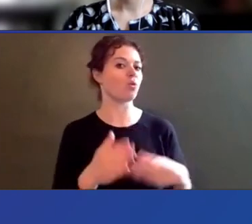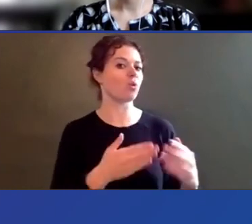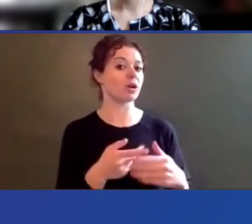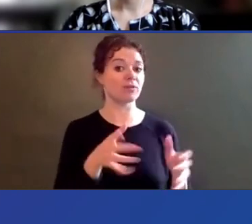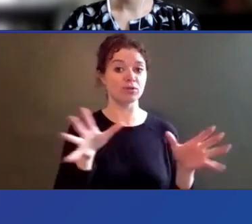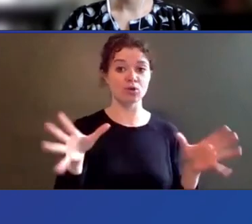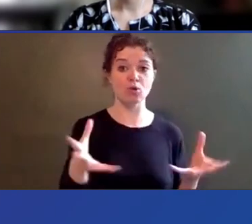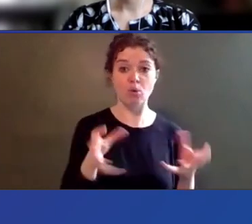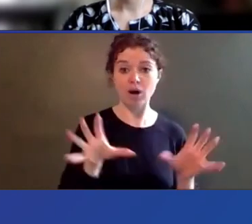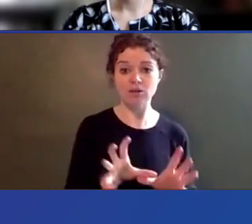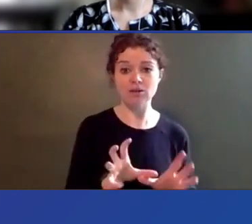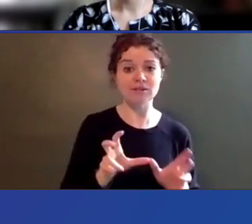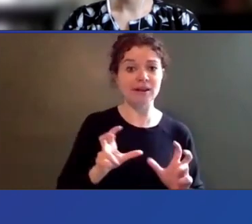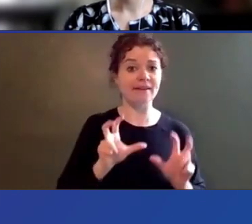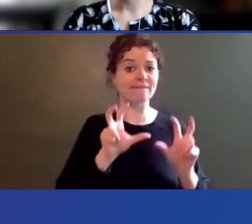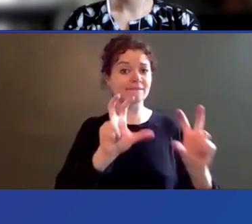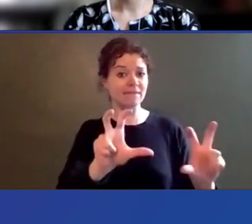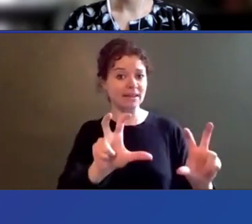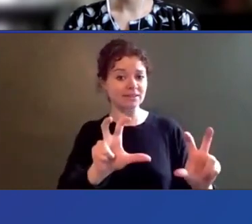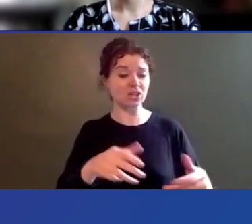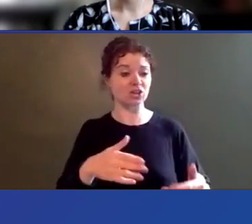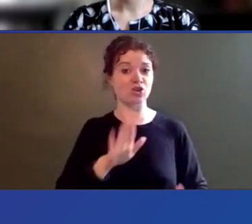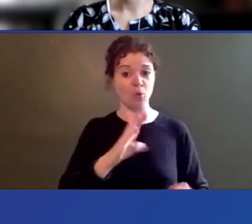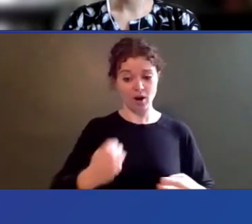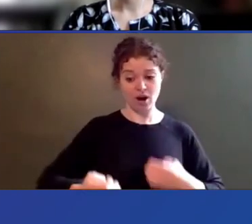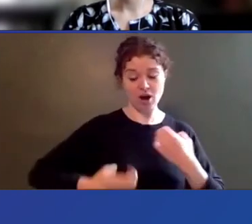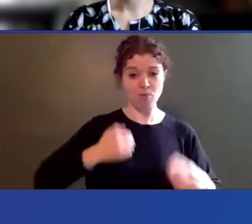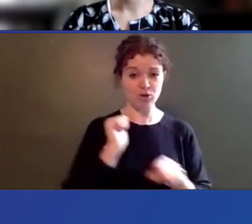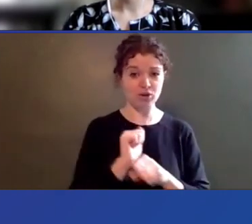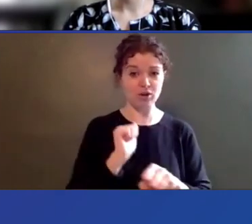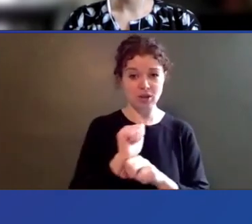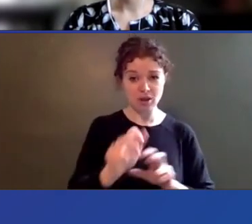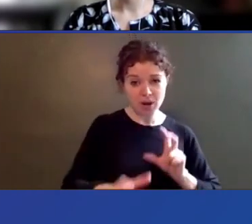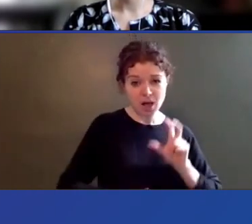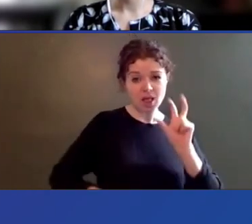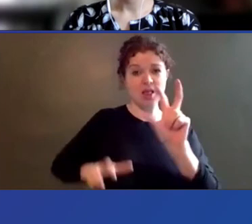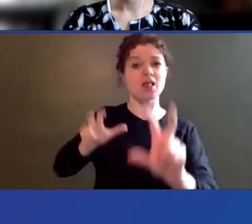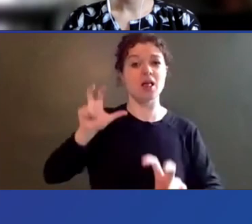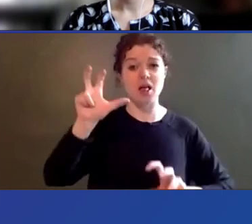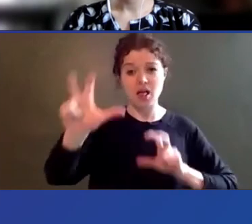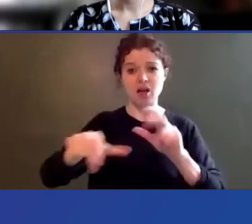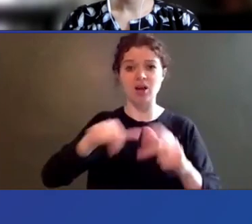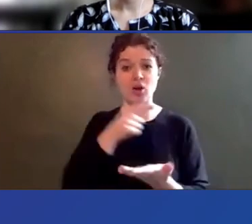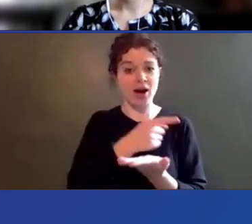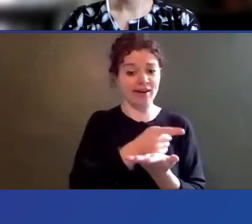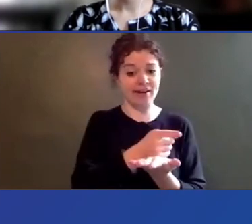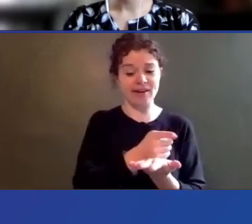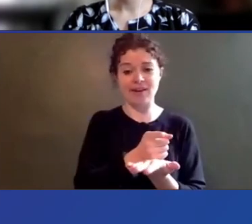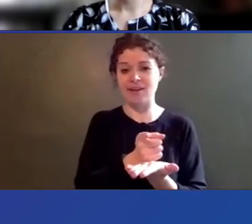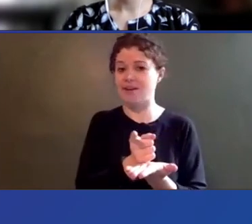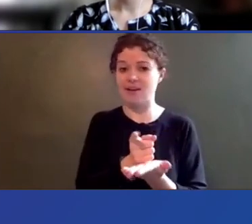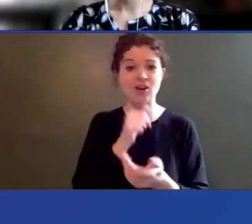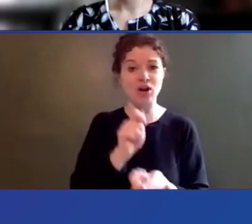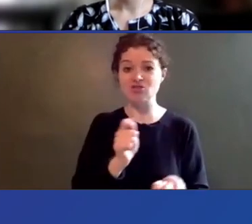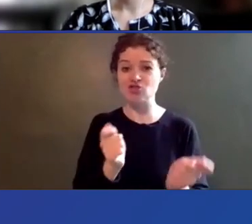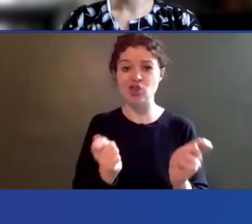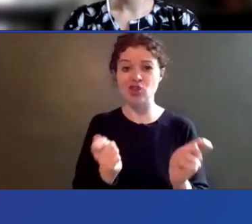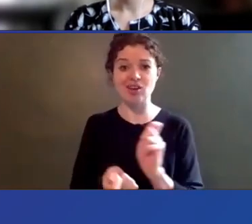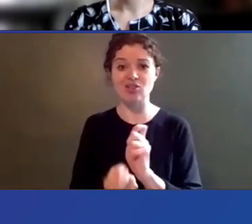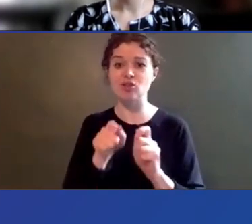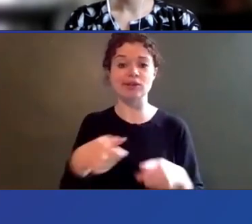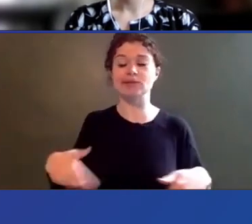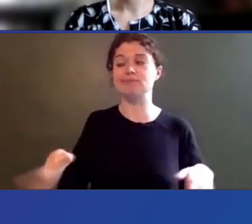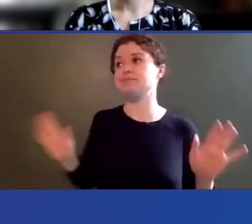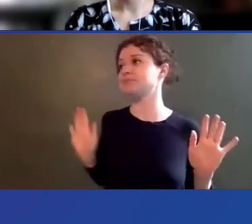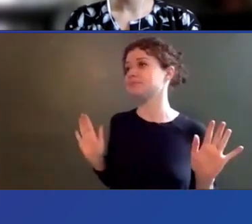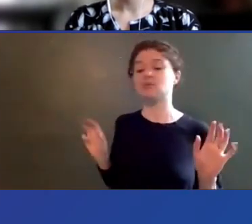do not spend, if you're spending emotional labor and it is not moving the dial, then you go, okay, that is what they are going to do. And